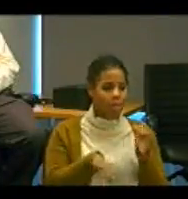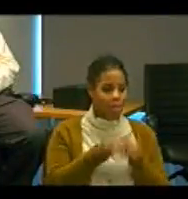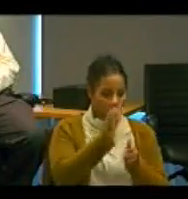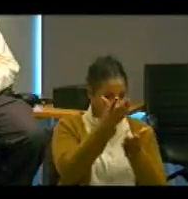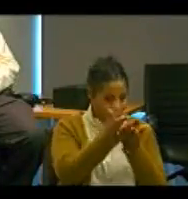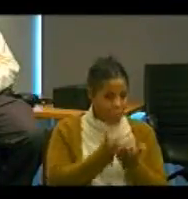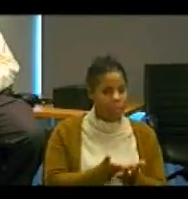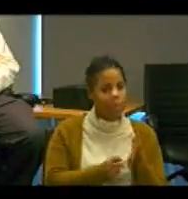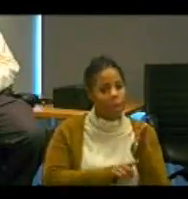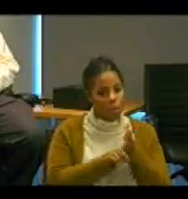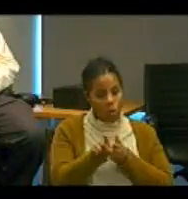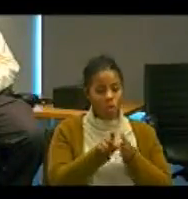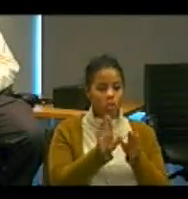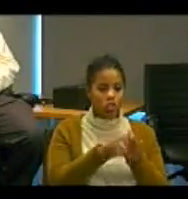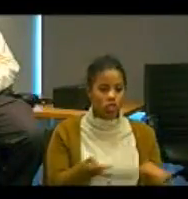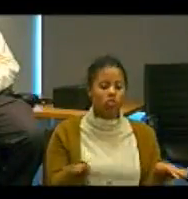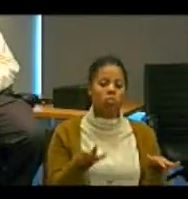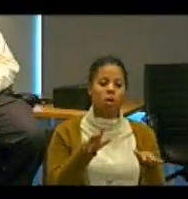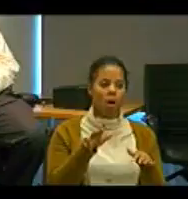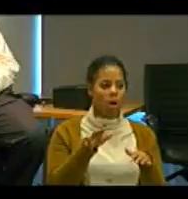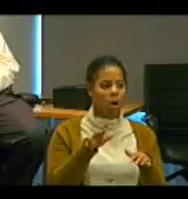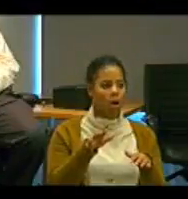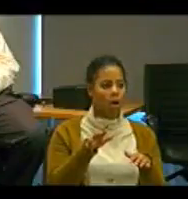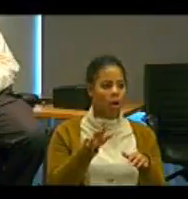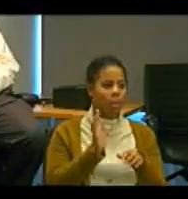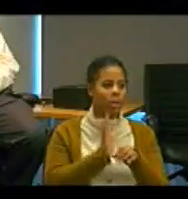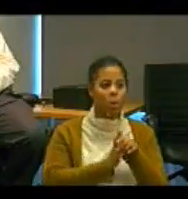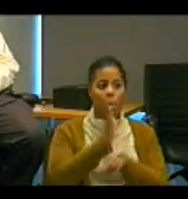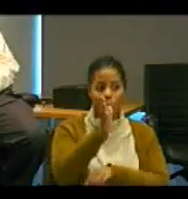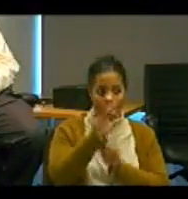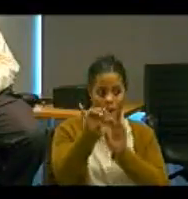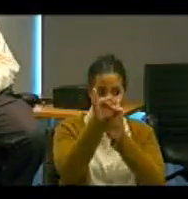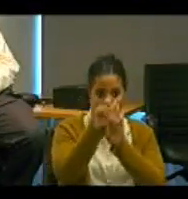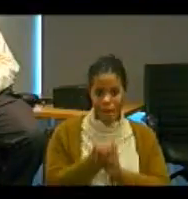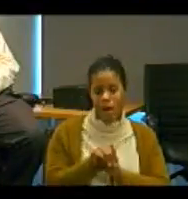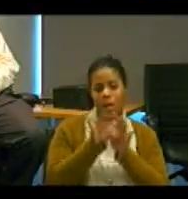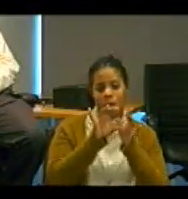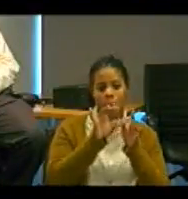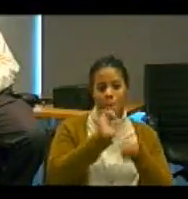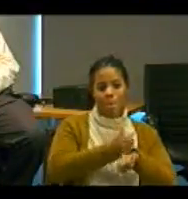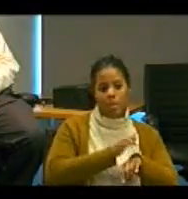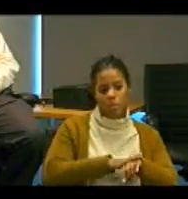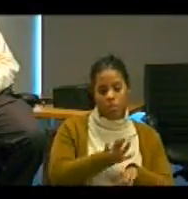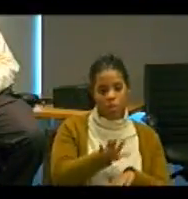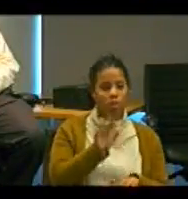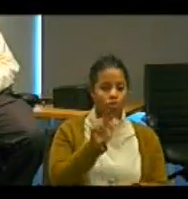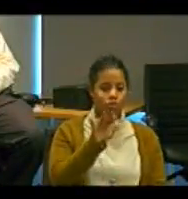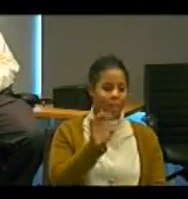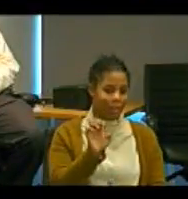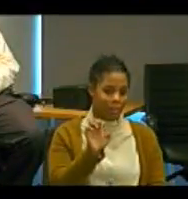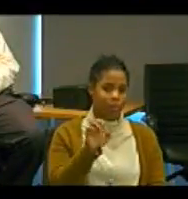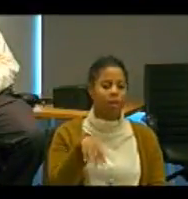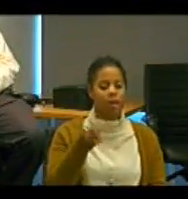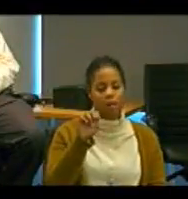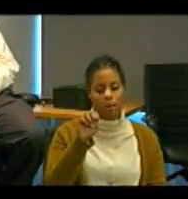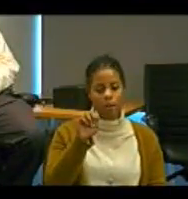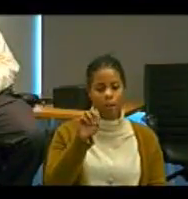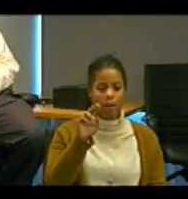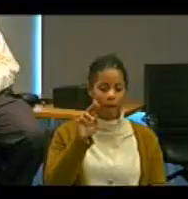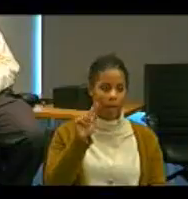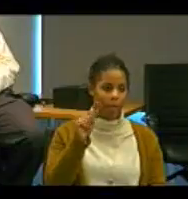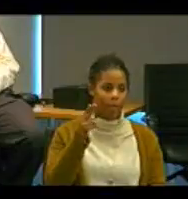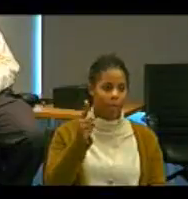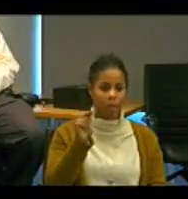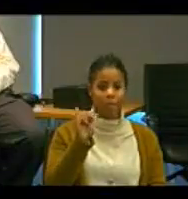being inappropriately over-identified as disabled based on their race or ethnicity. And then second, in terms of some preliminary calculations I'm